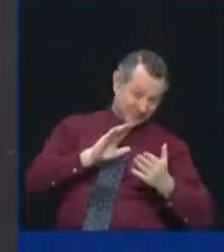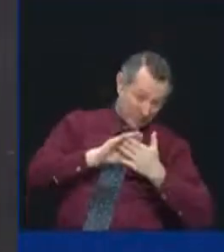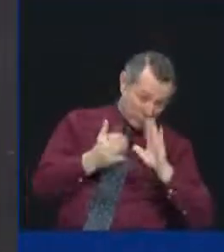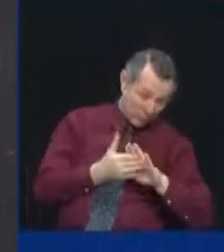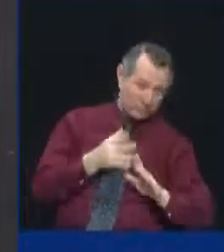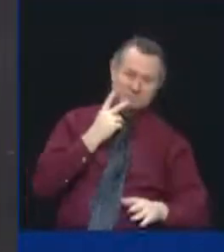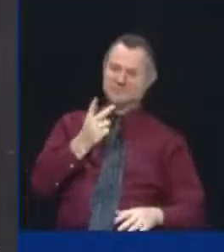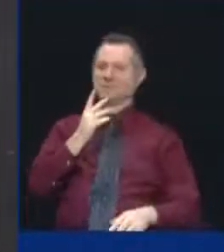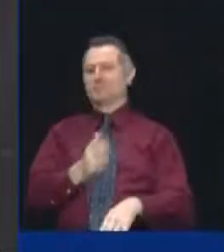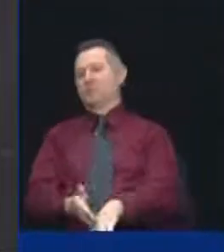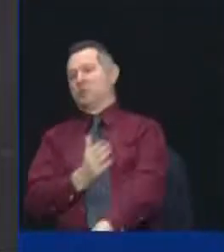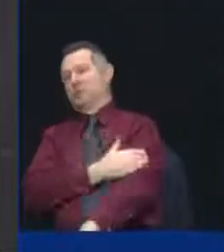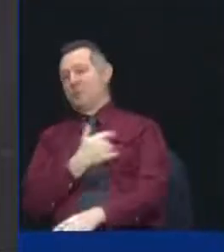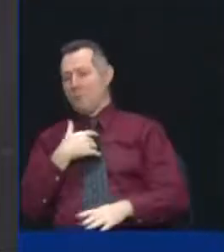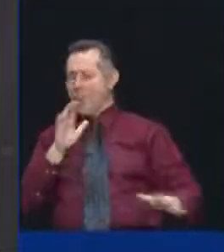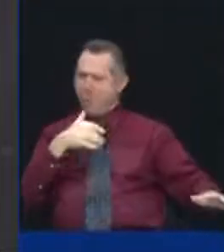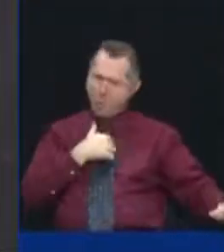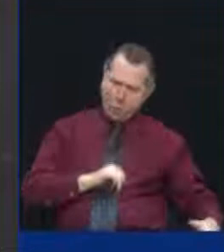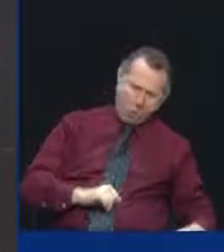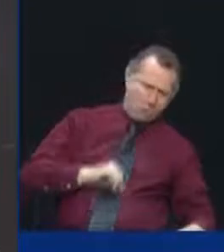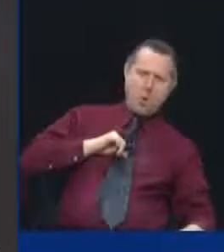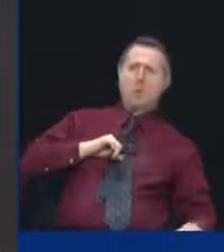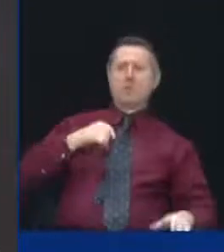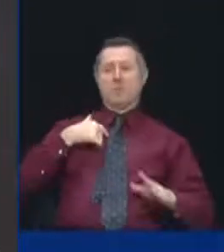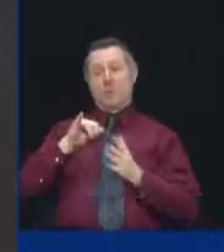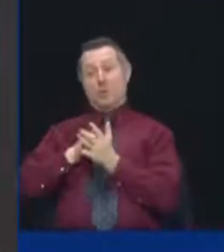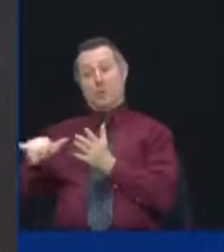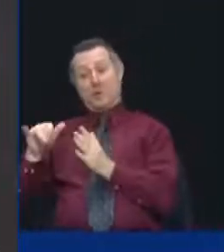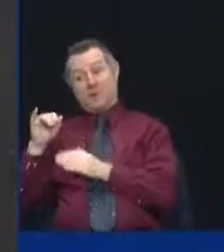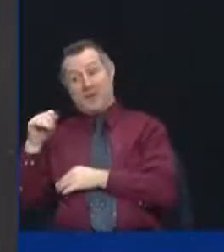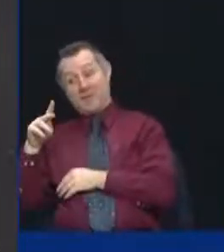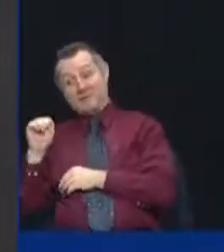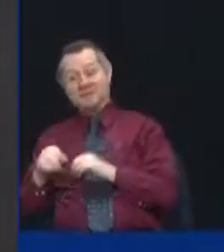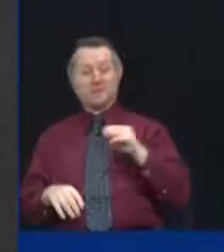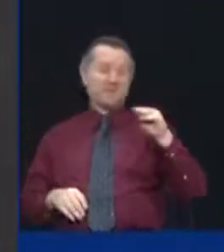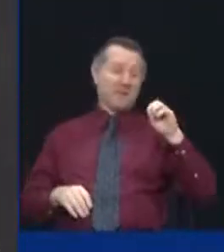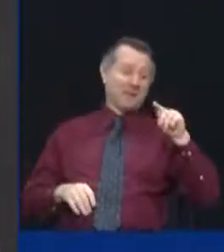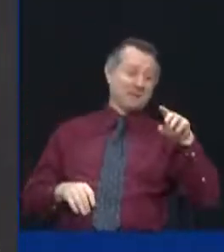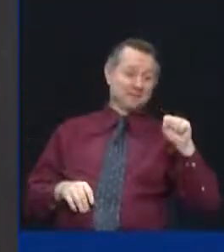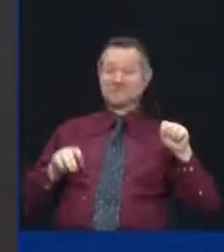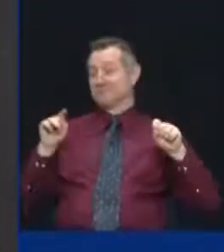what the Yankees and the Mets have done together with Major League Baseball to support